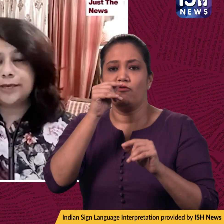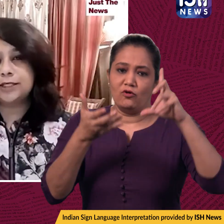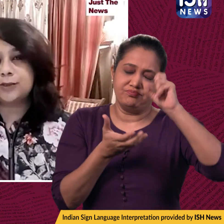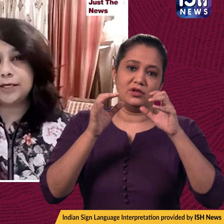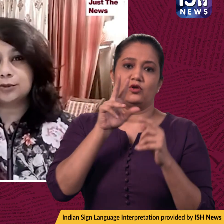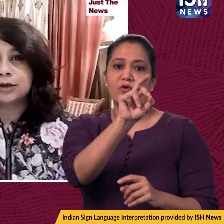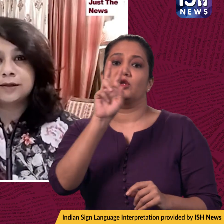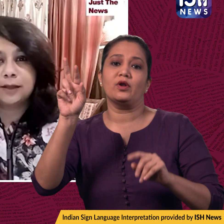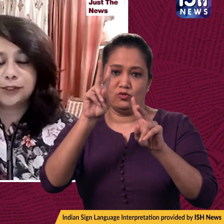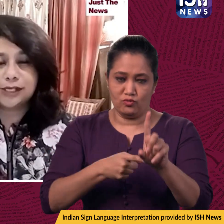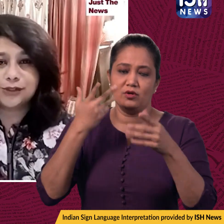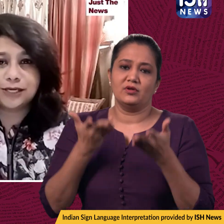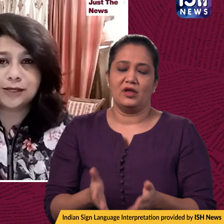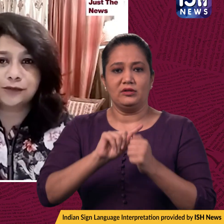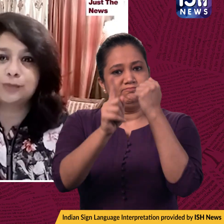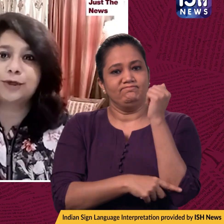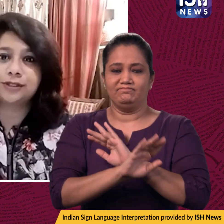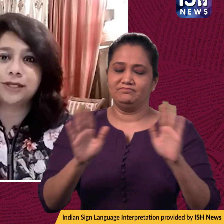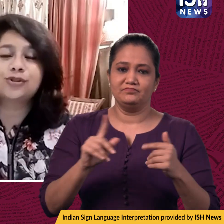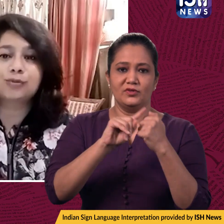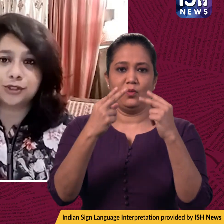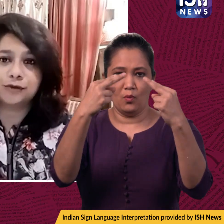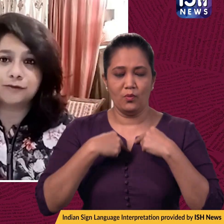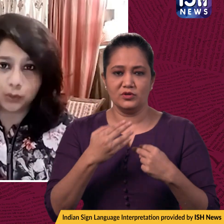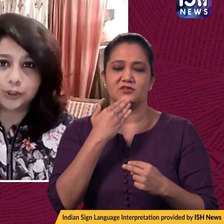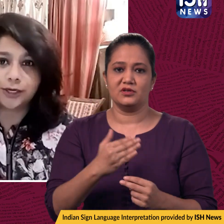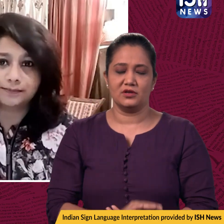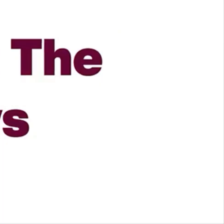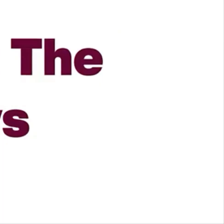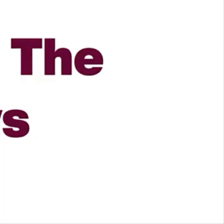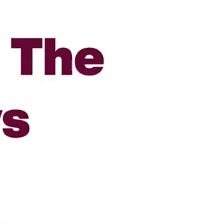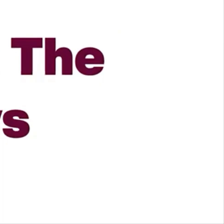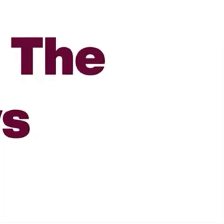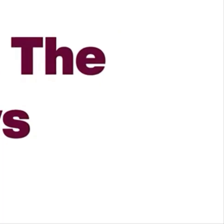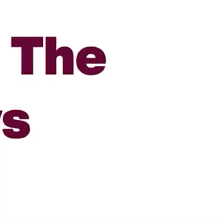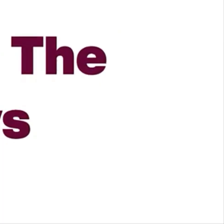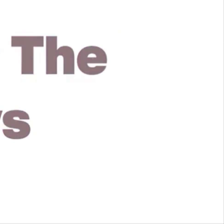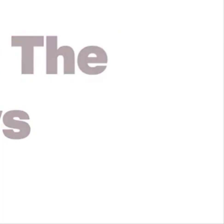the Year 2022. That brings us to the end of this bulletin. Thank you so much for watching.